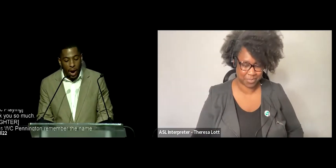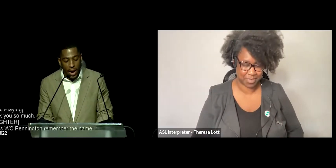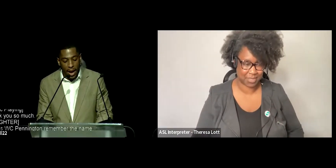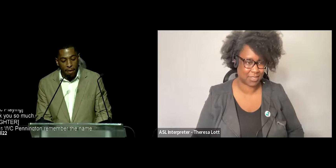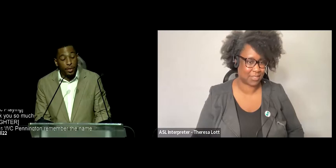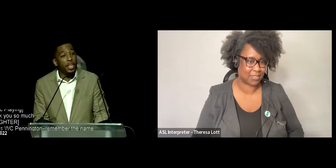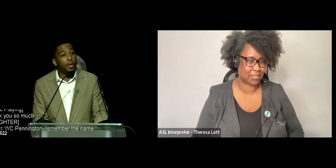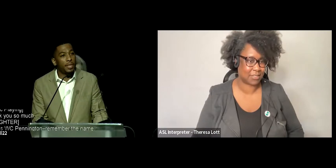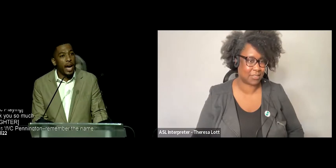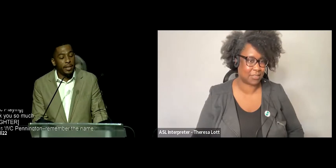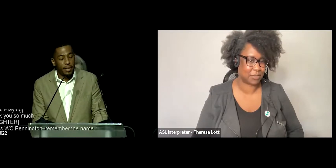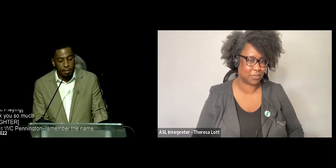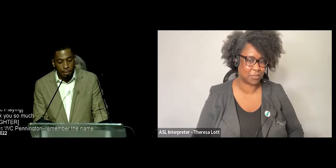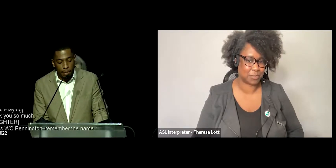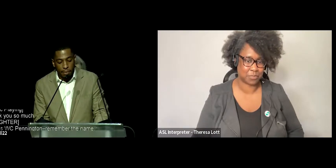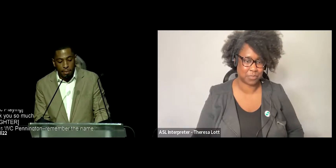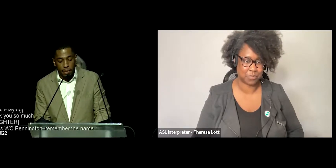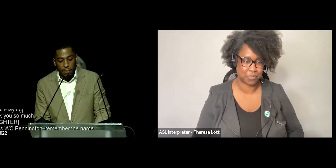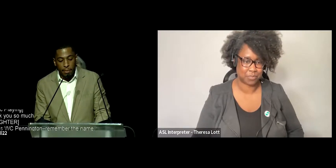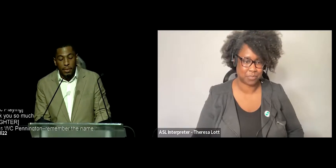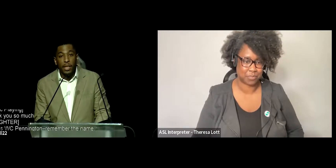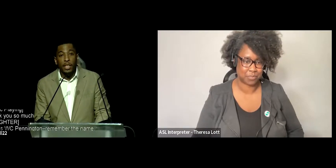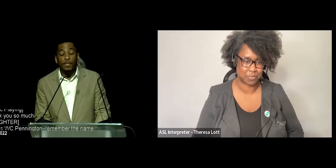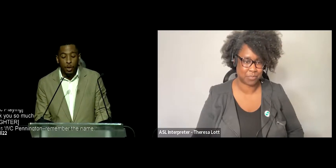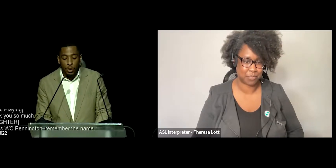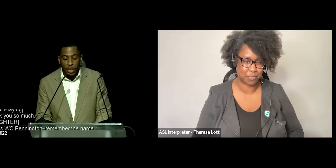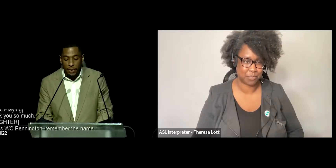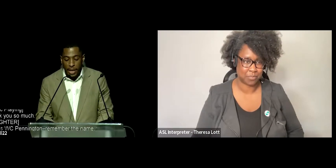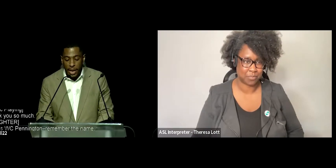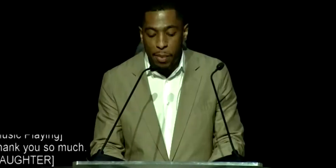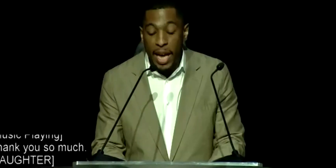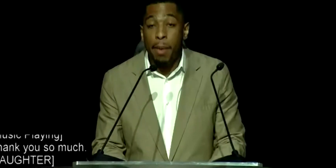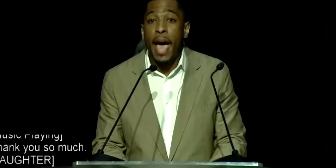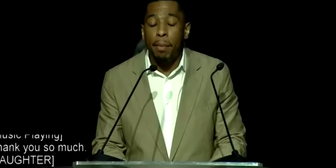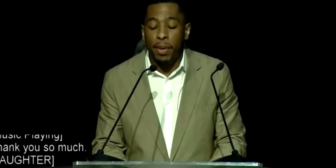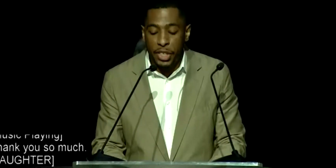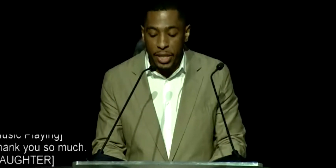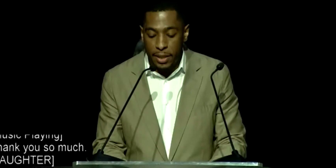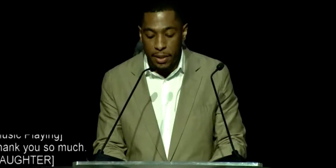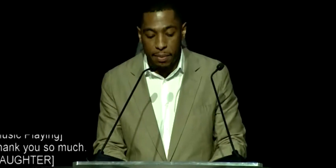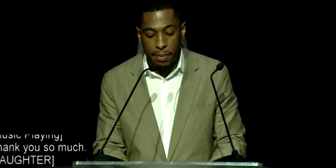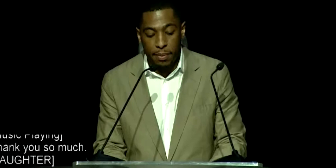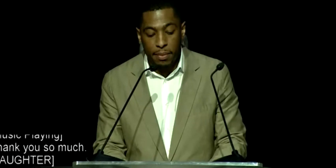read and write after he absconded. This